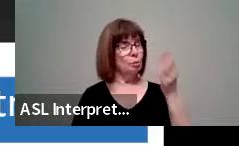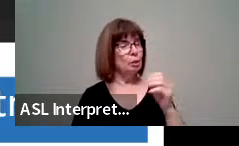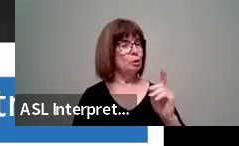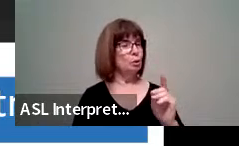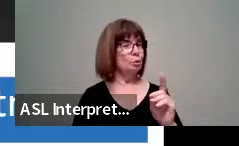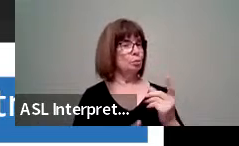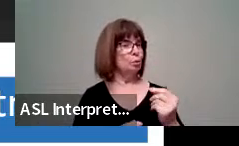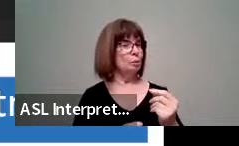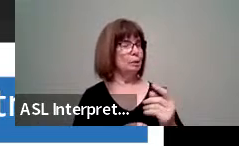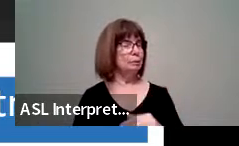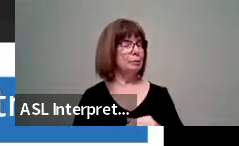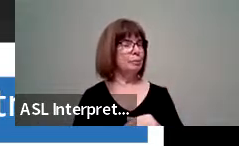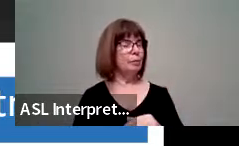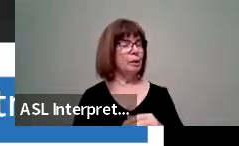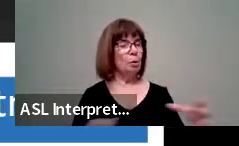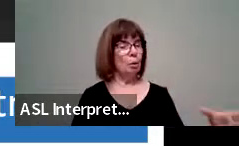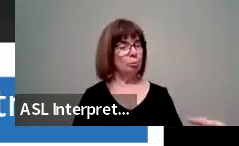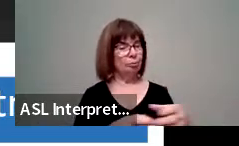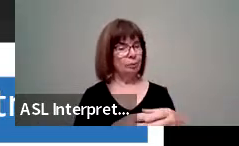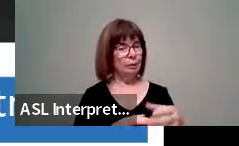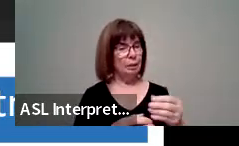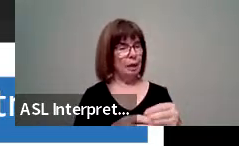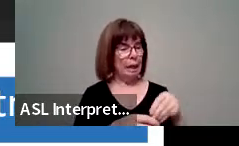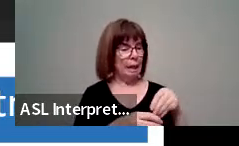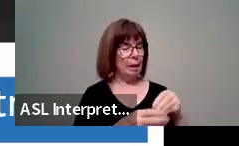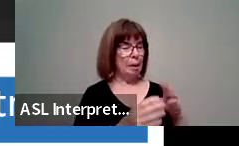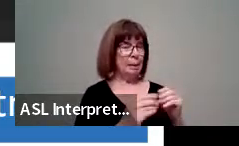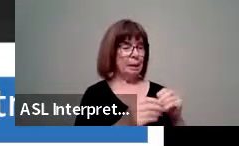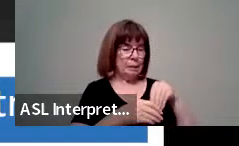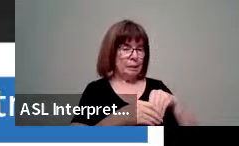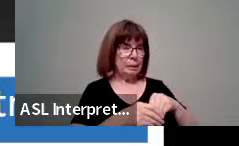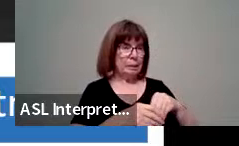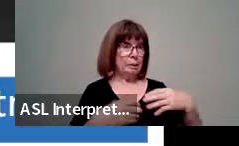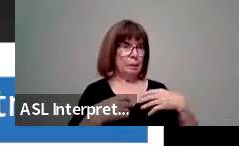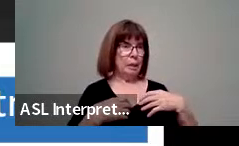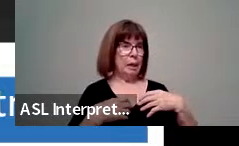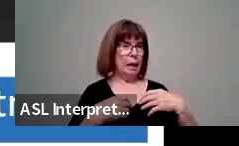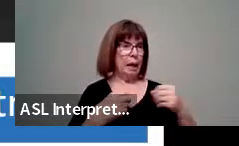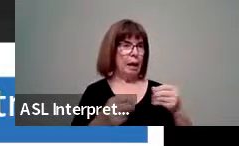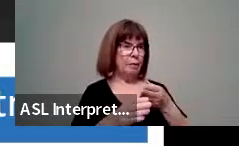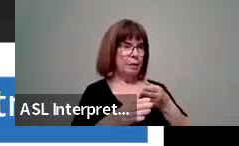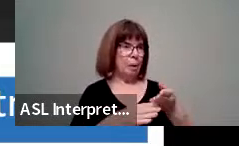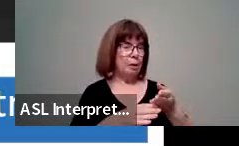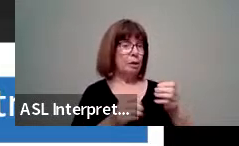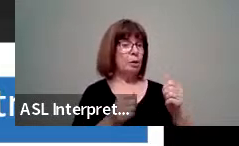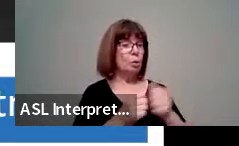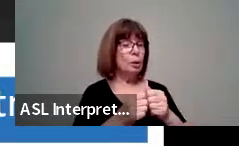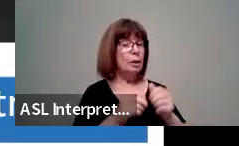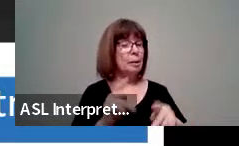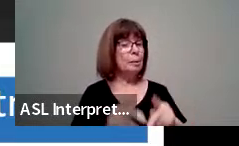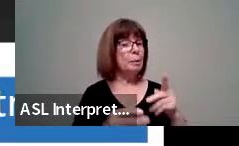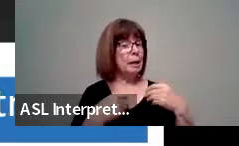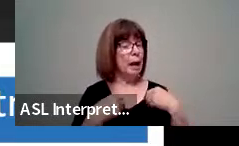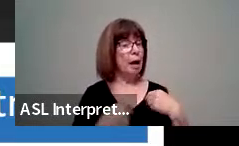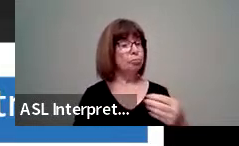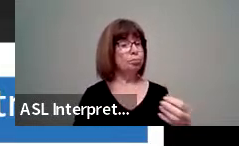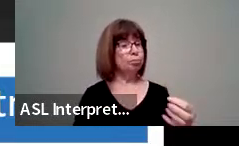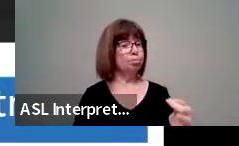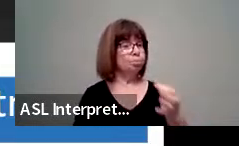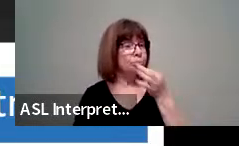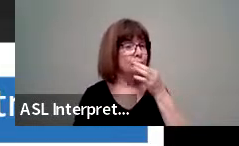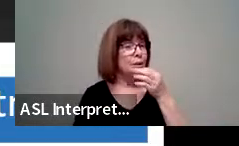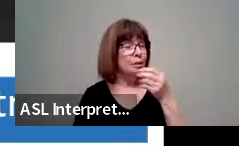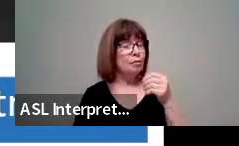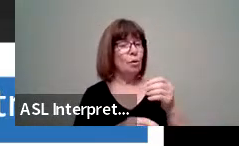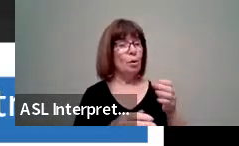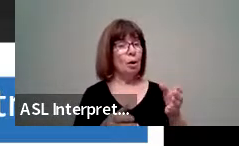putting together internal meetings to the health department with folks who have expertise in health education and